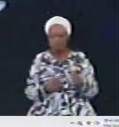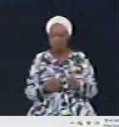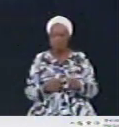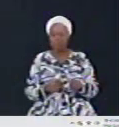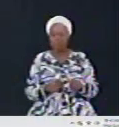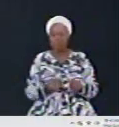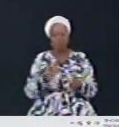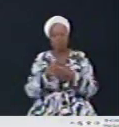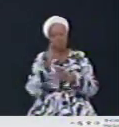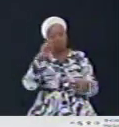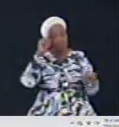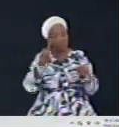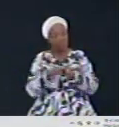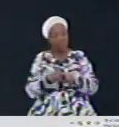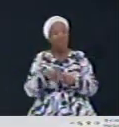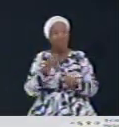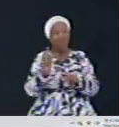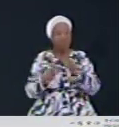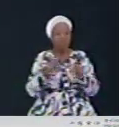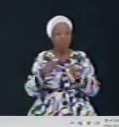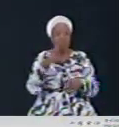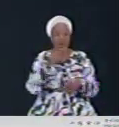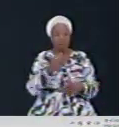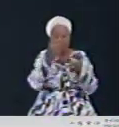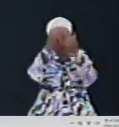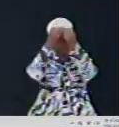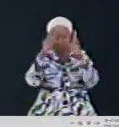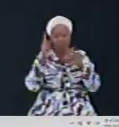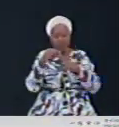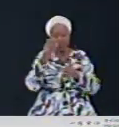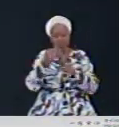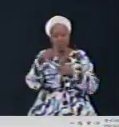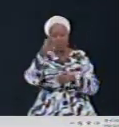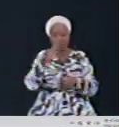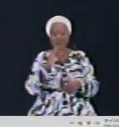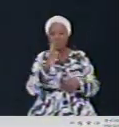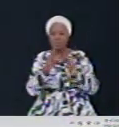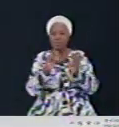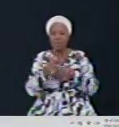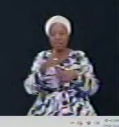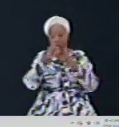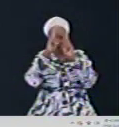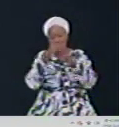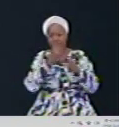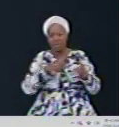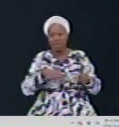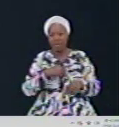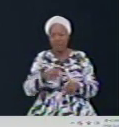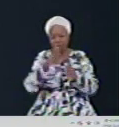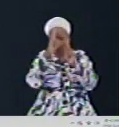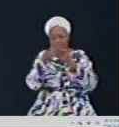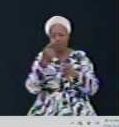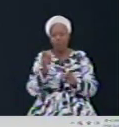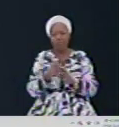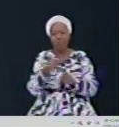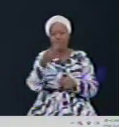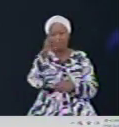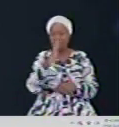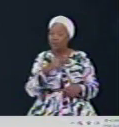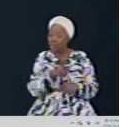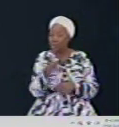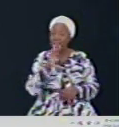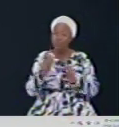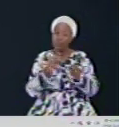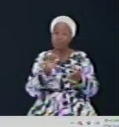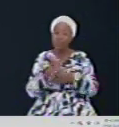The people who are obedient to the word of God, and the people who honor the Lord and honor the word of God, they are the people